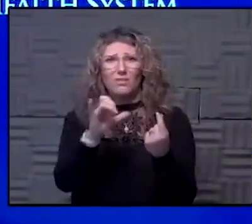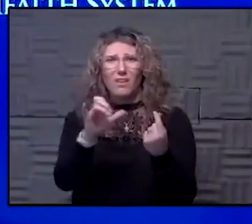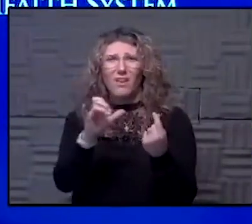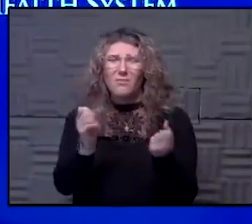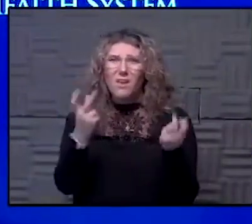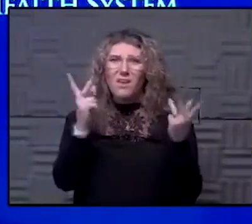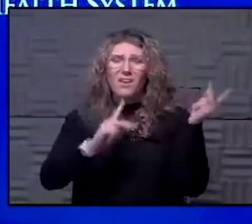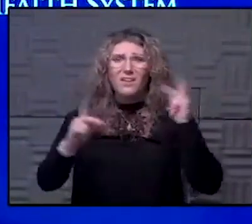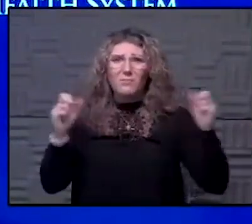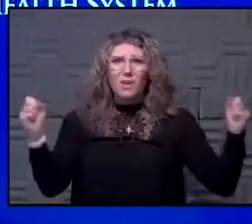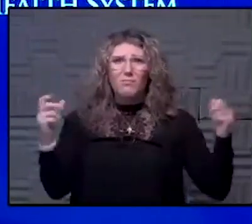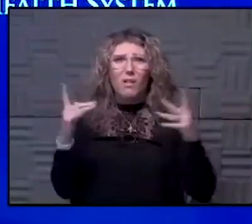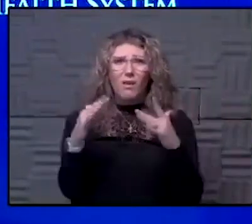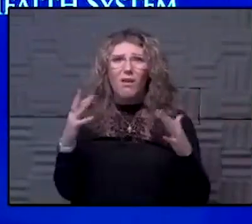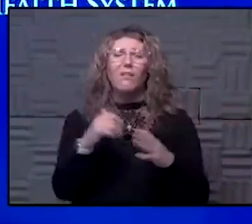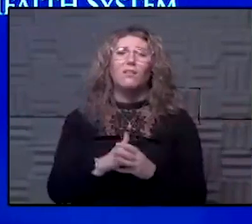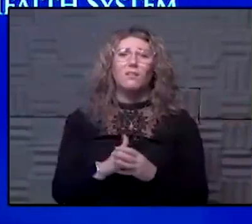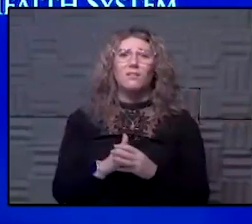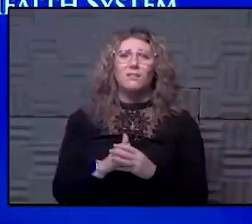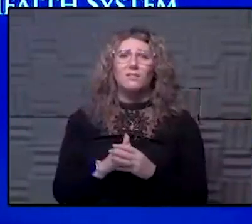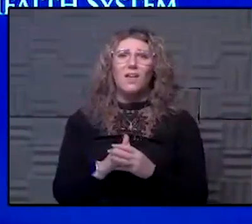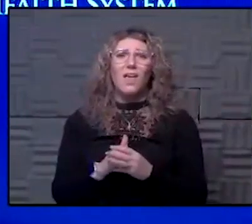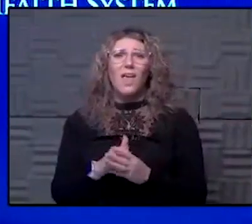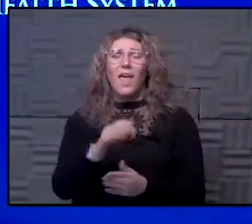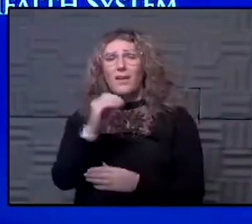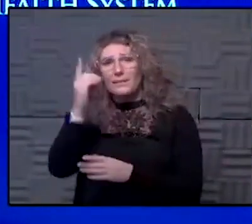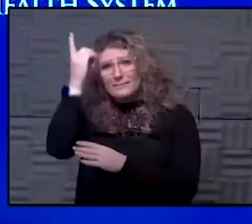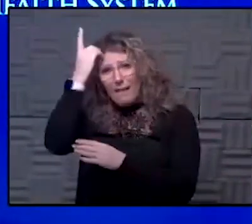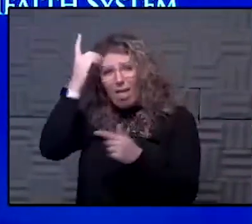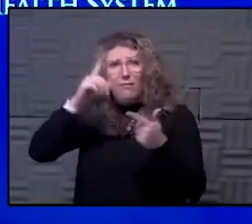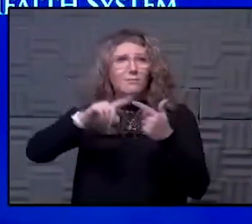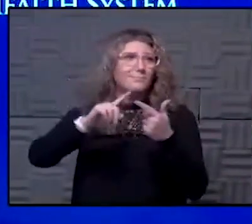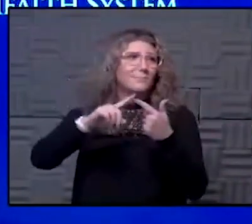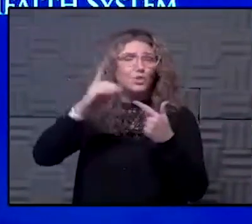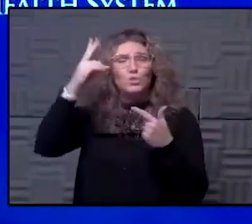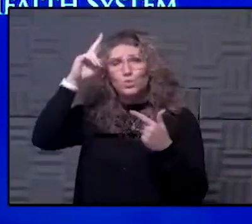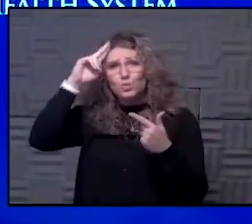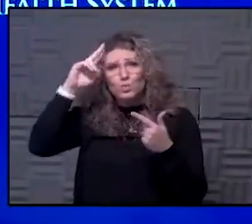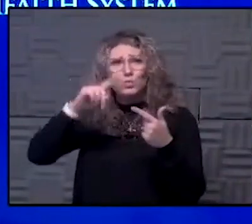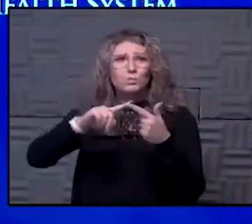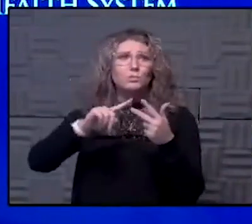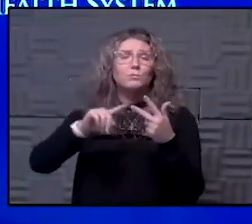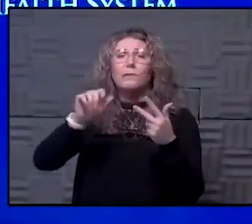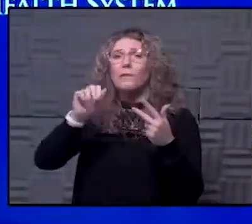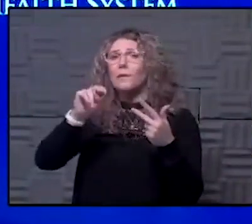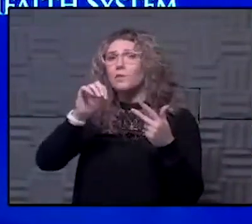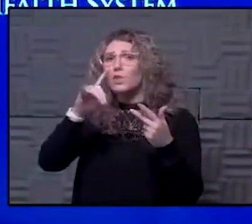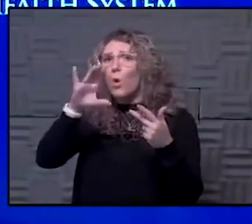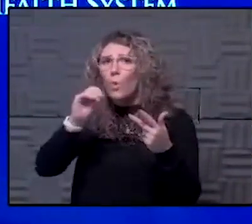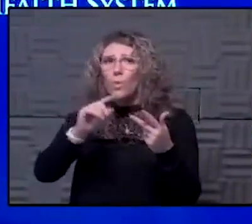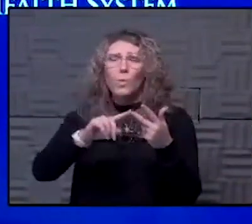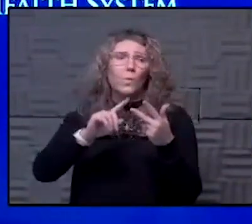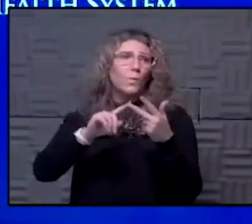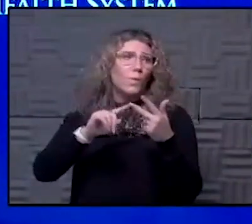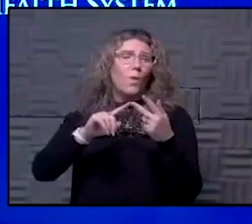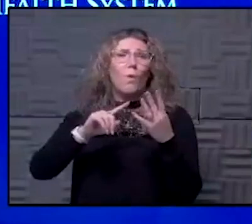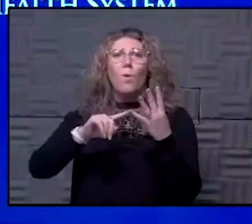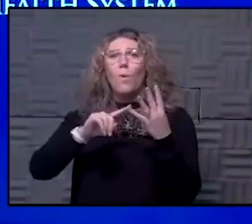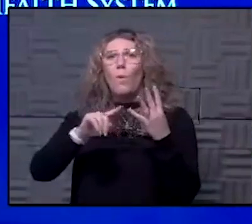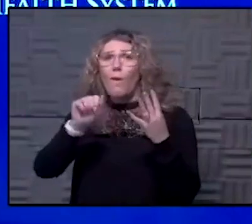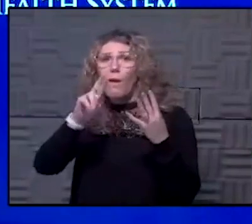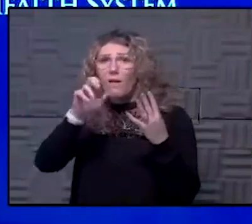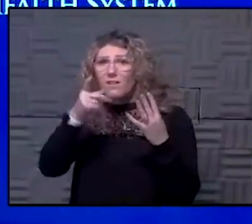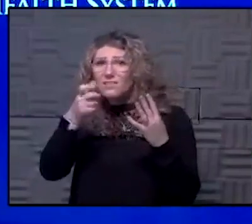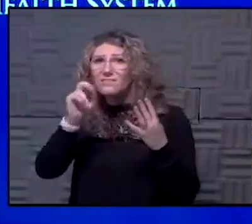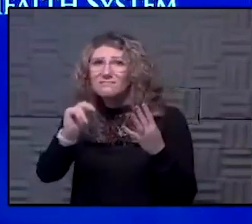state. You got Dallas, San Antonio, you have Houston. I mean, gosh, this is Austin. You got really big cities and big